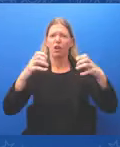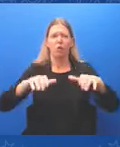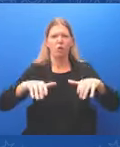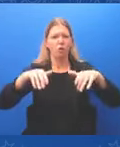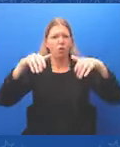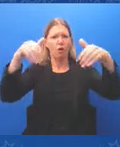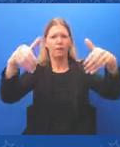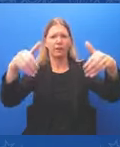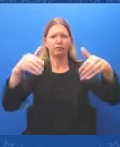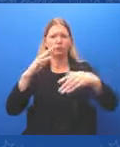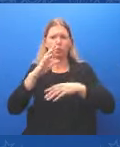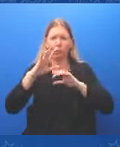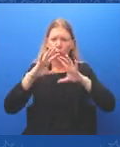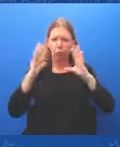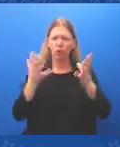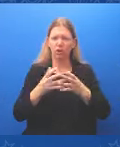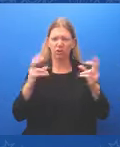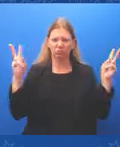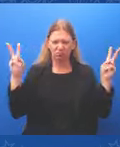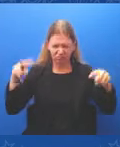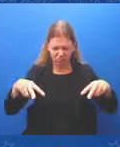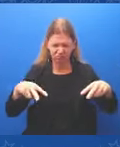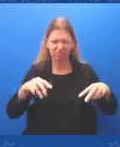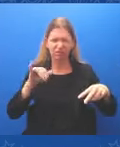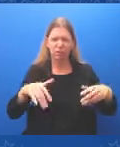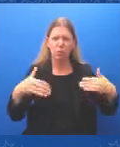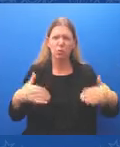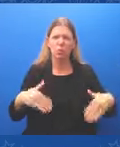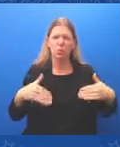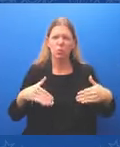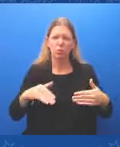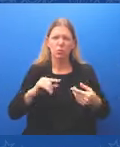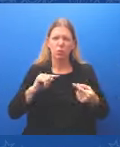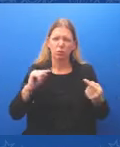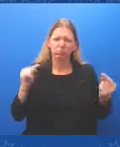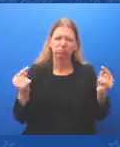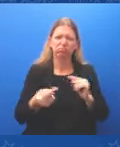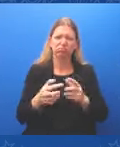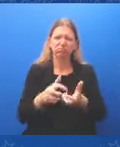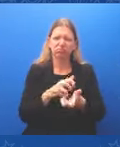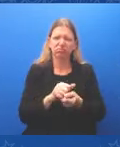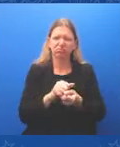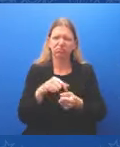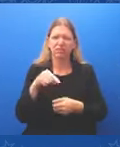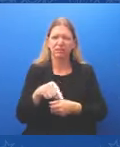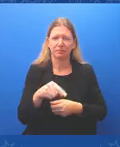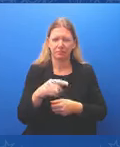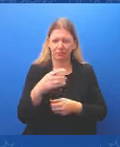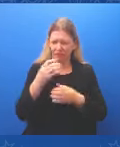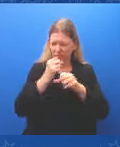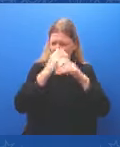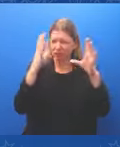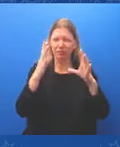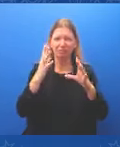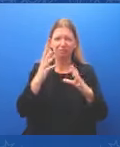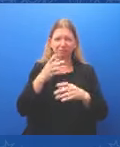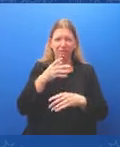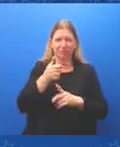imagine under any circumstance, you having the courage to do that, to let the world see.